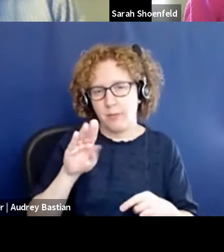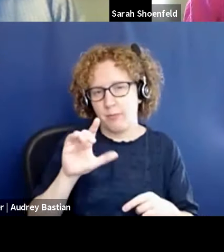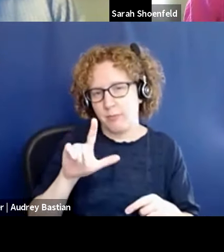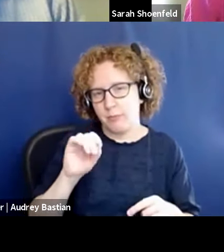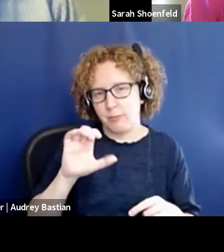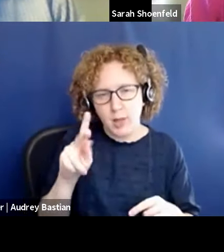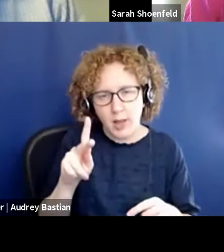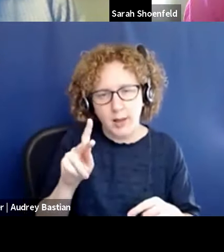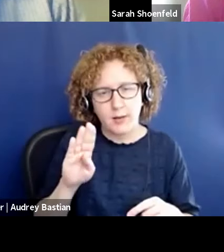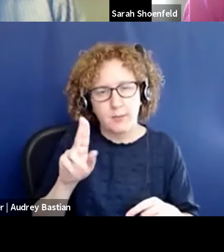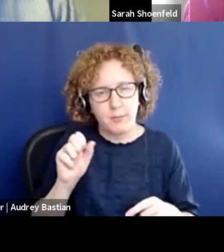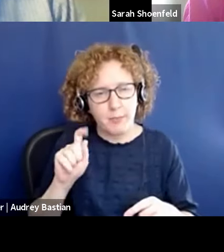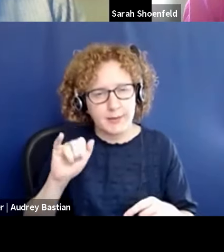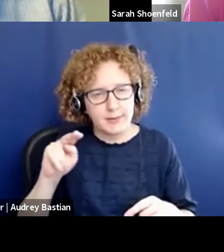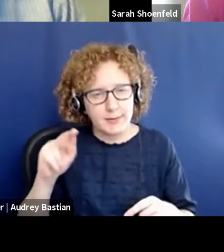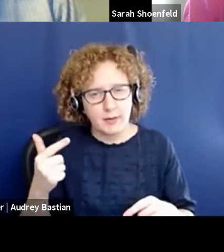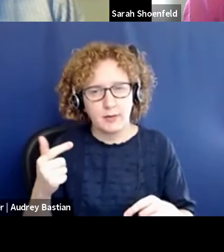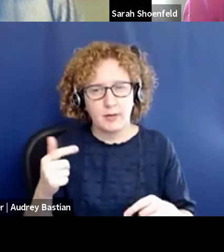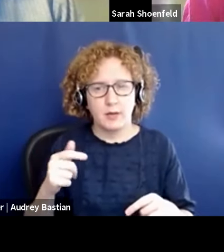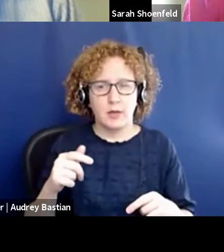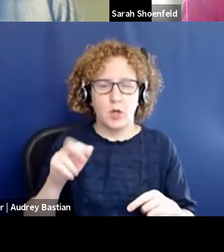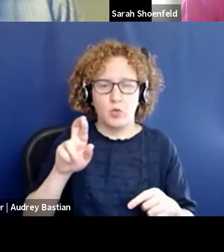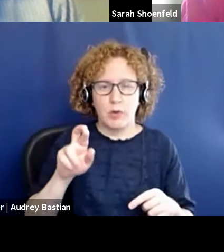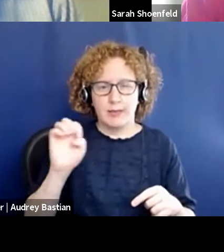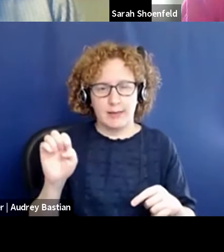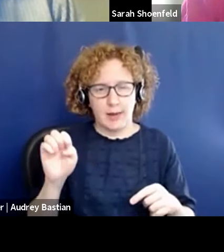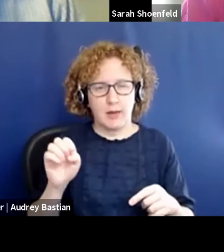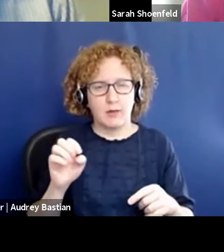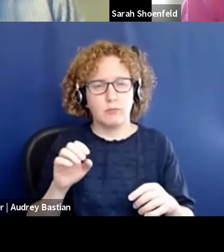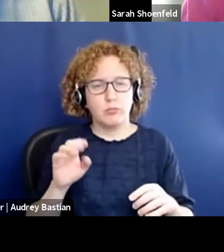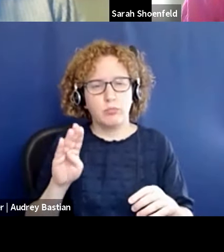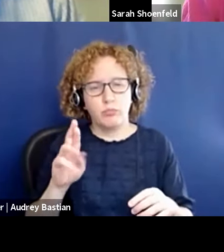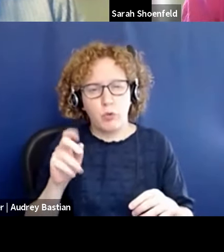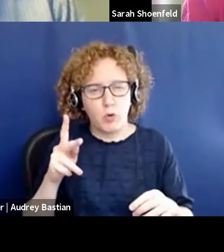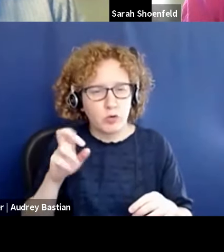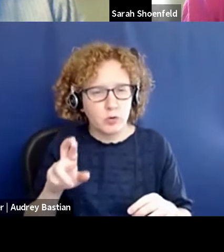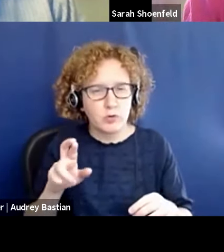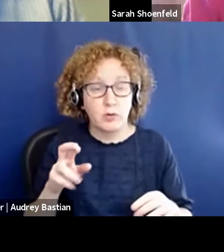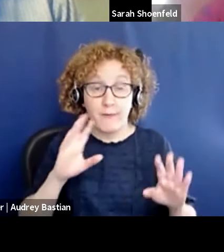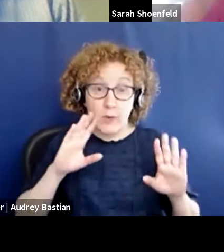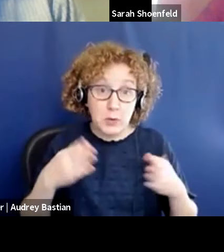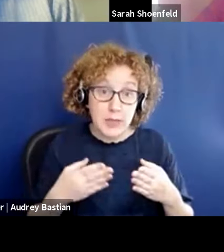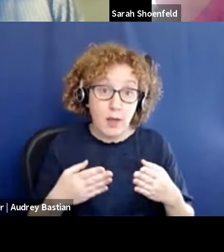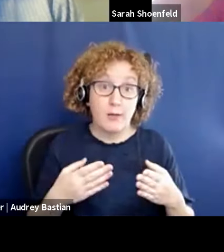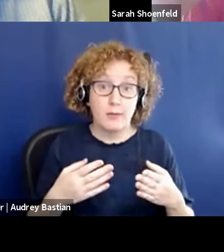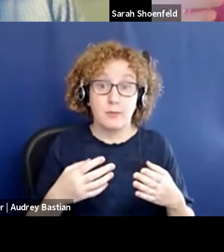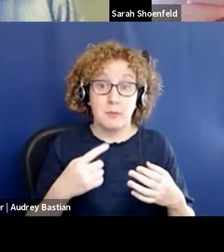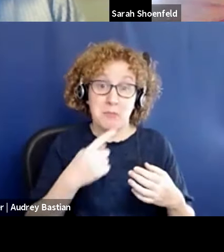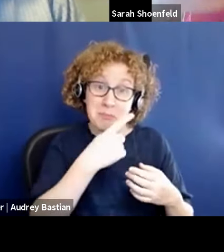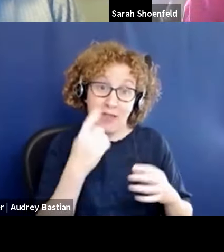the tactics of real estate brokers, and did they, you know, focus on getting Black families into the middle of